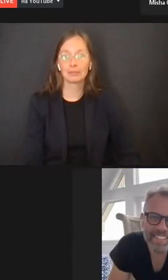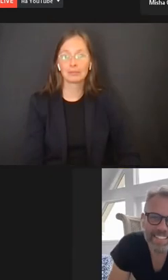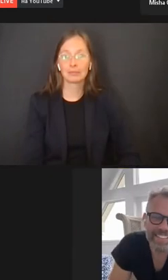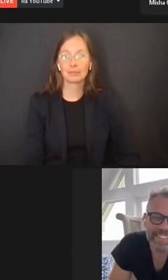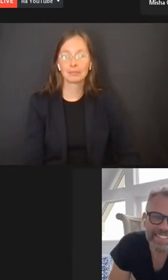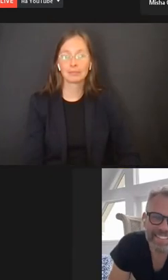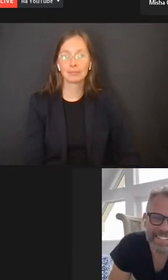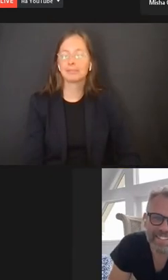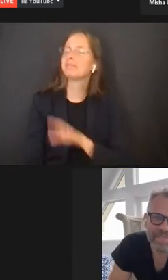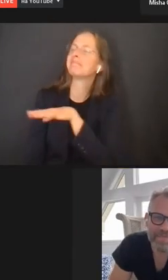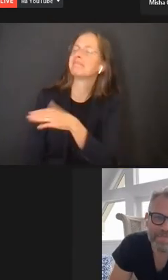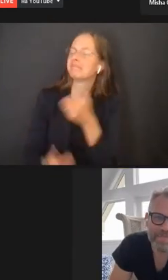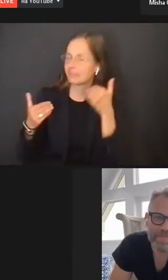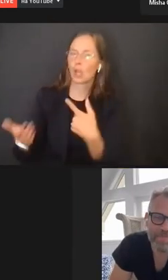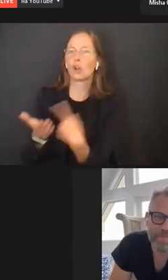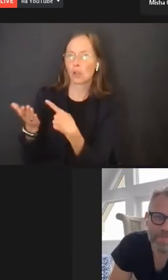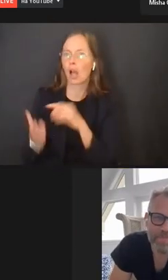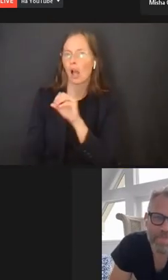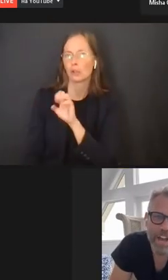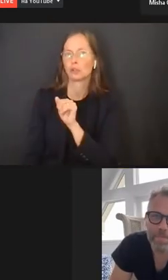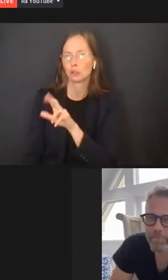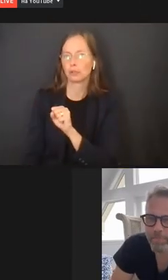Dare, let's talk about the Oscars.